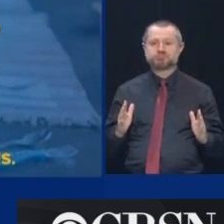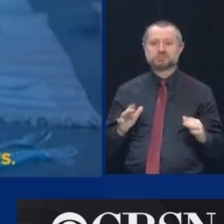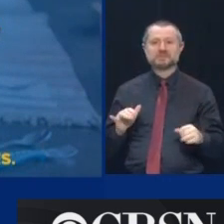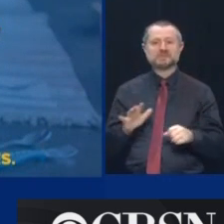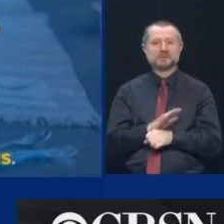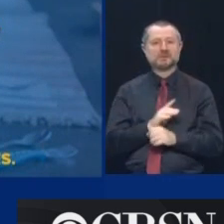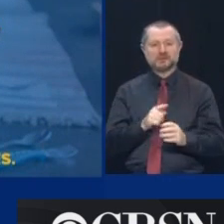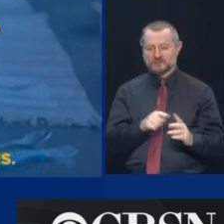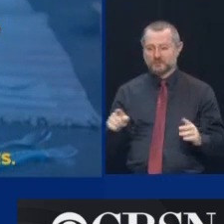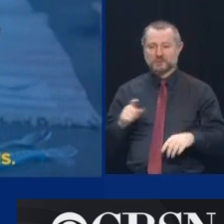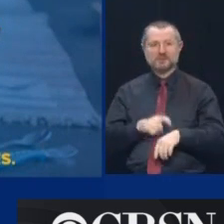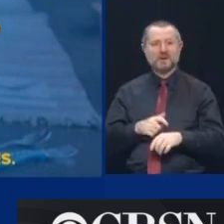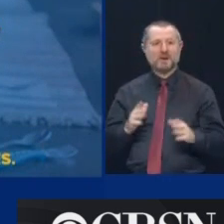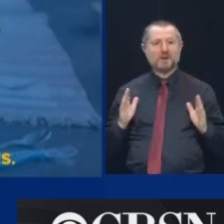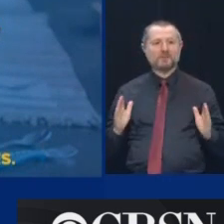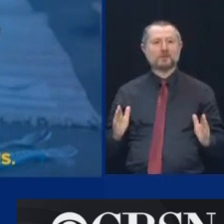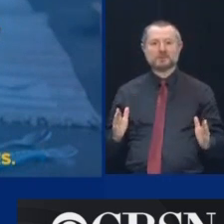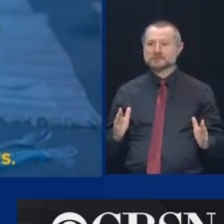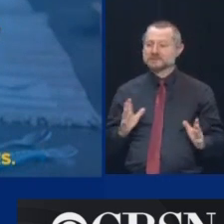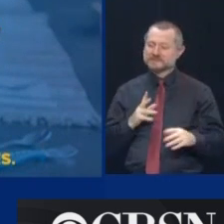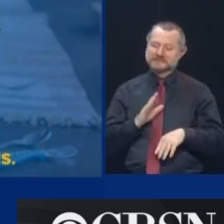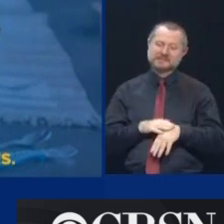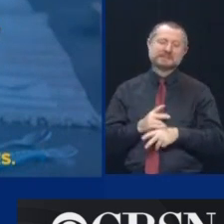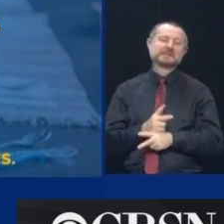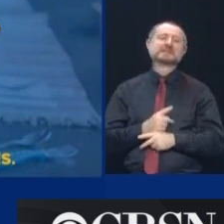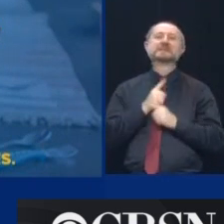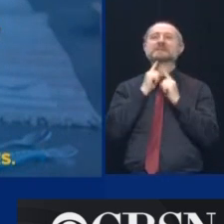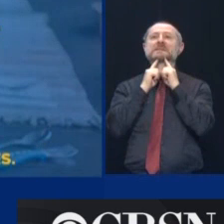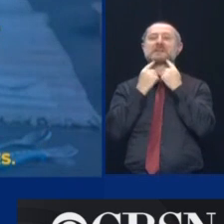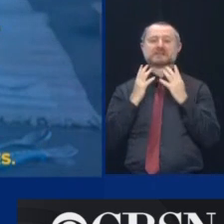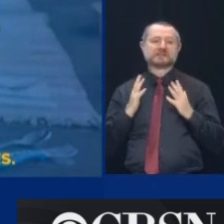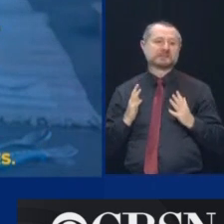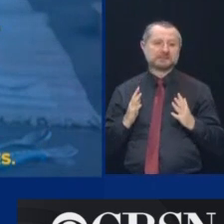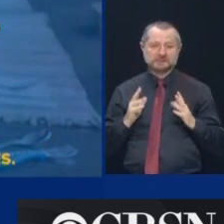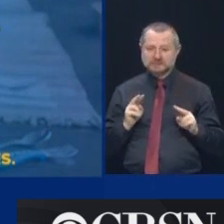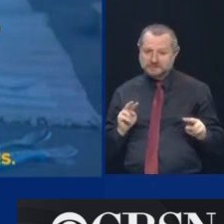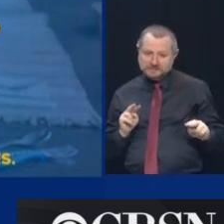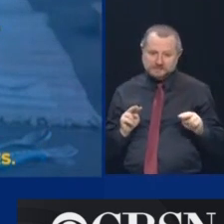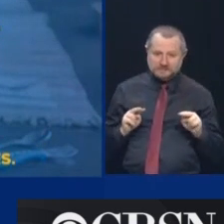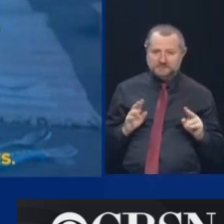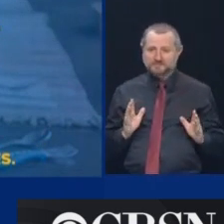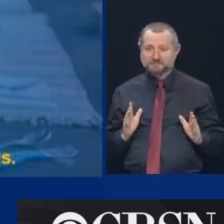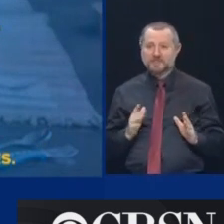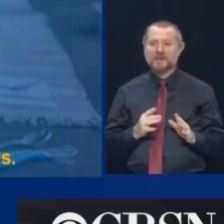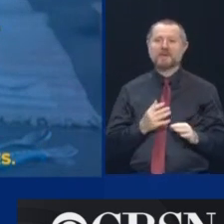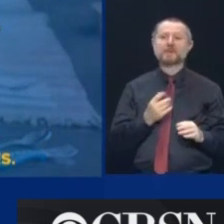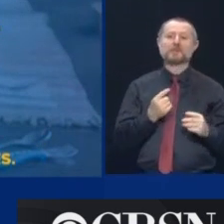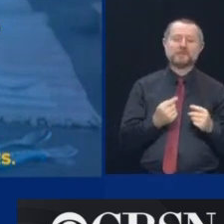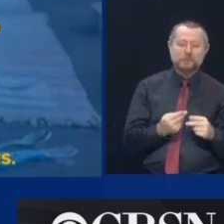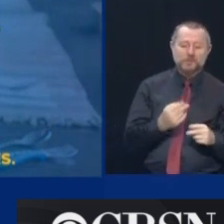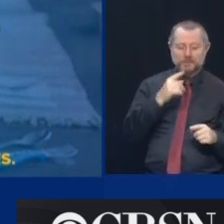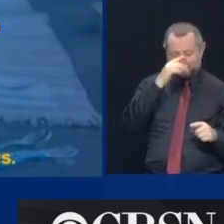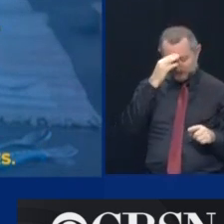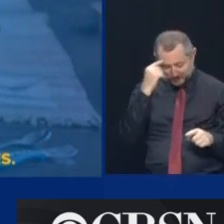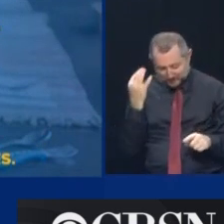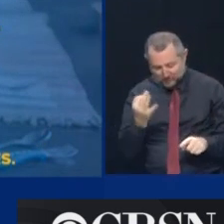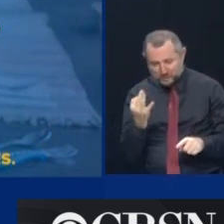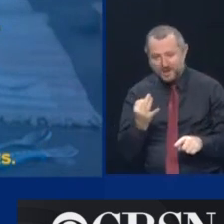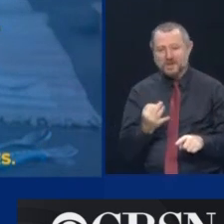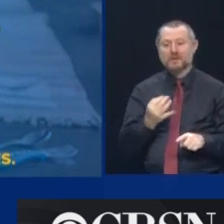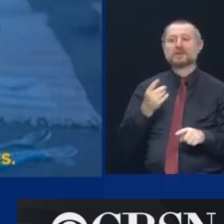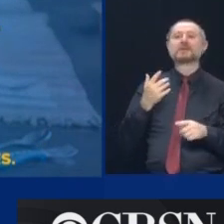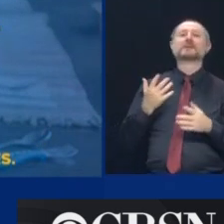is talking about just Thanksgiving. It's the day after Thanksgiving, Black Friday. It's going to be the same message.